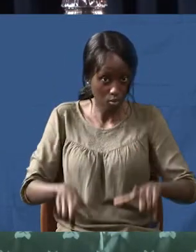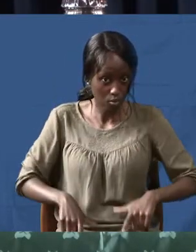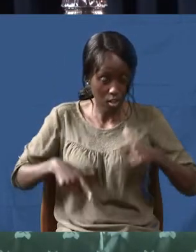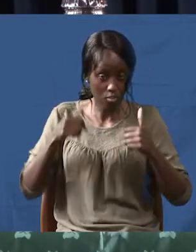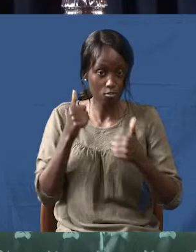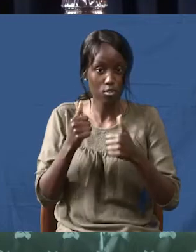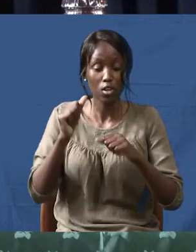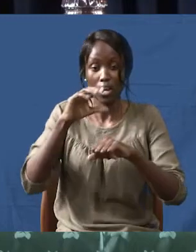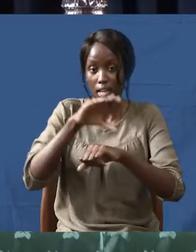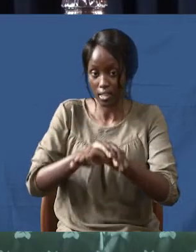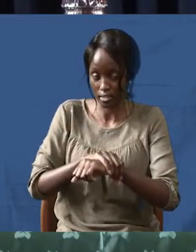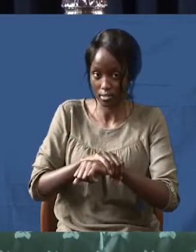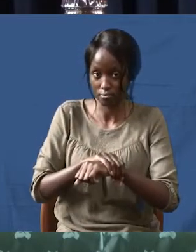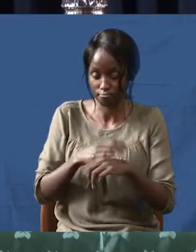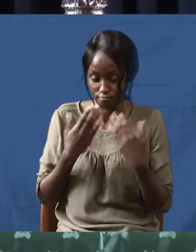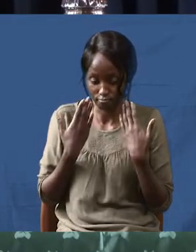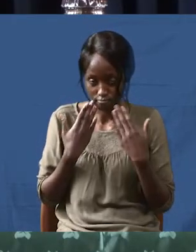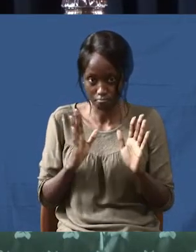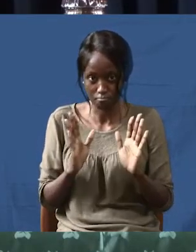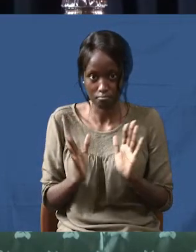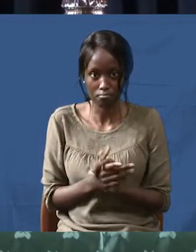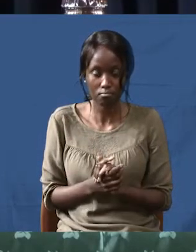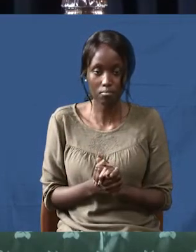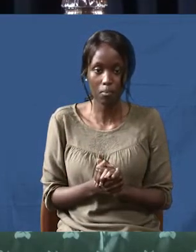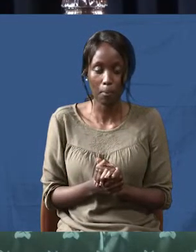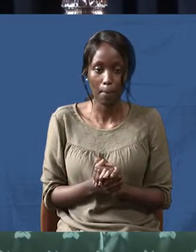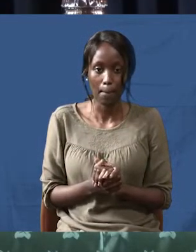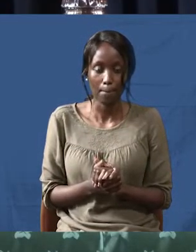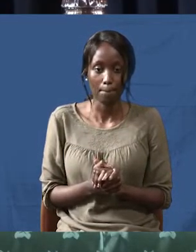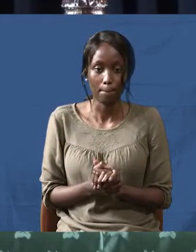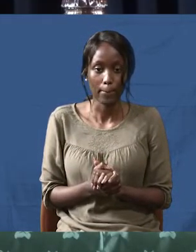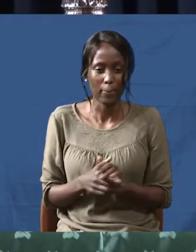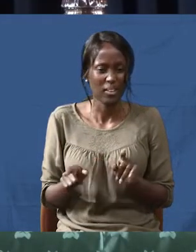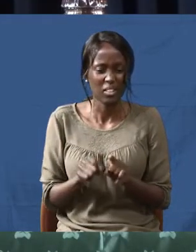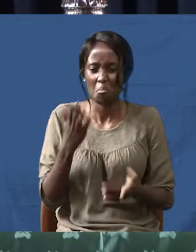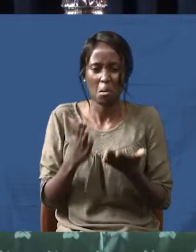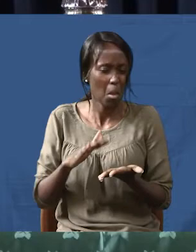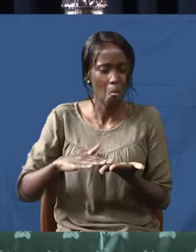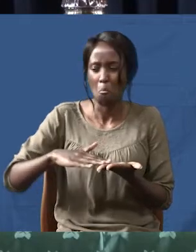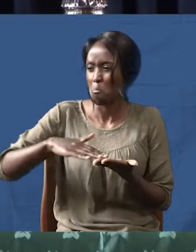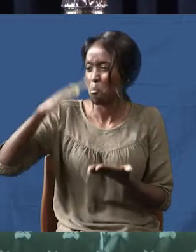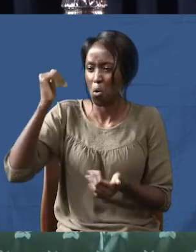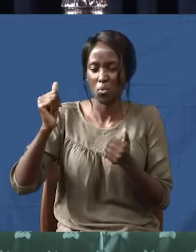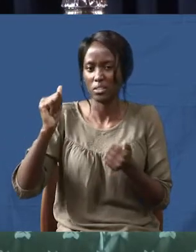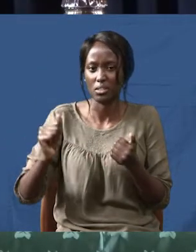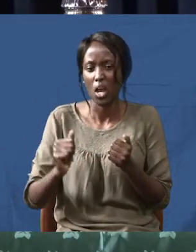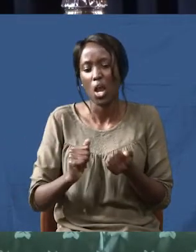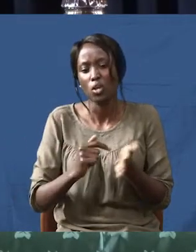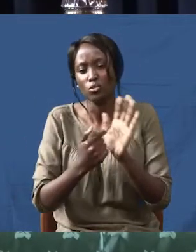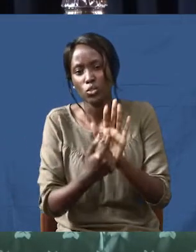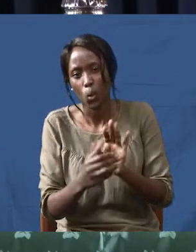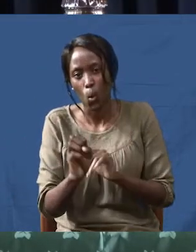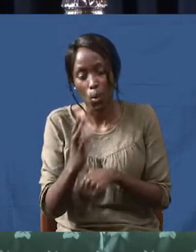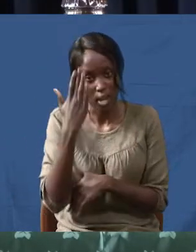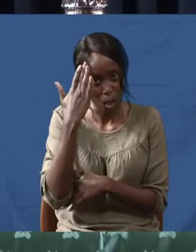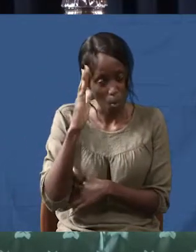will eventually get, and possibly more than that that has not been revealed to